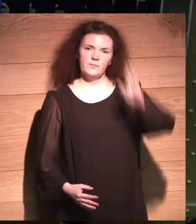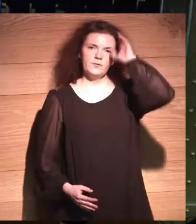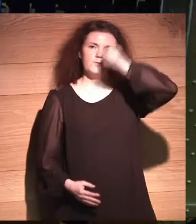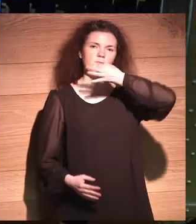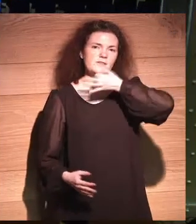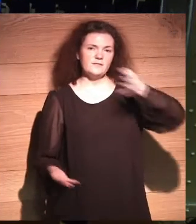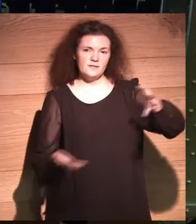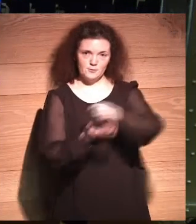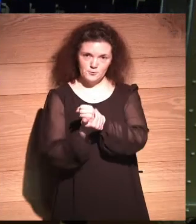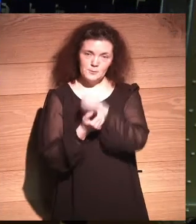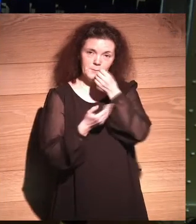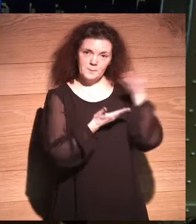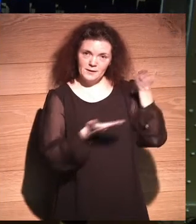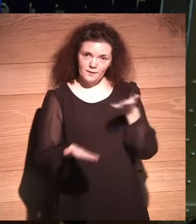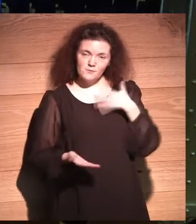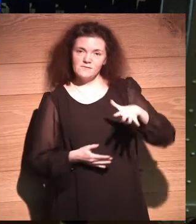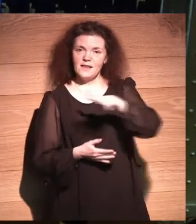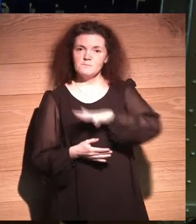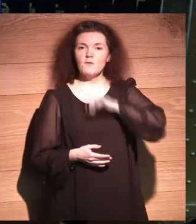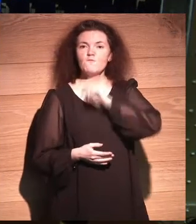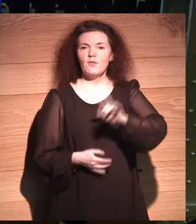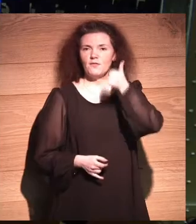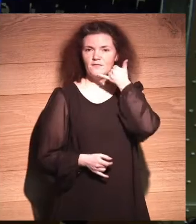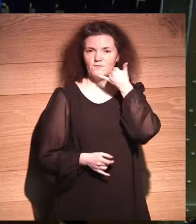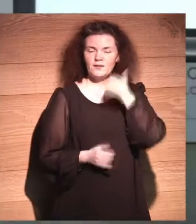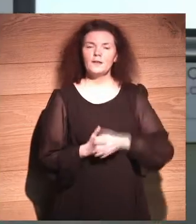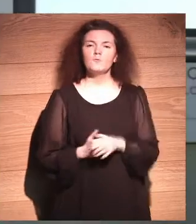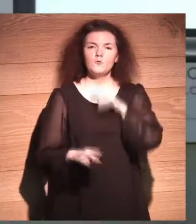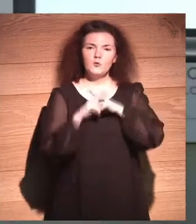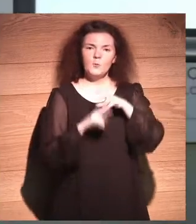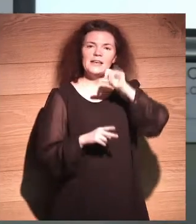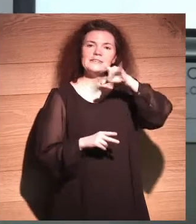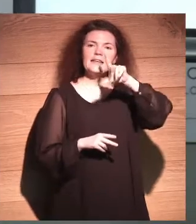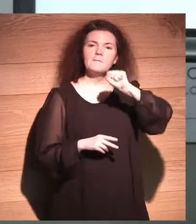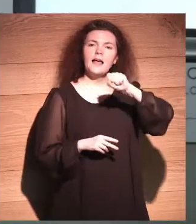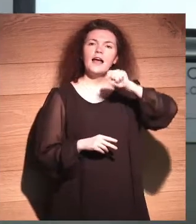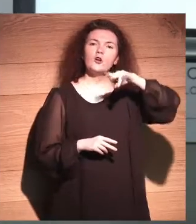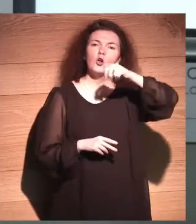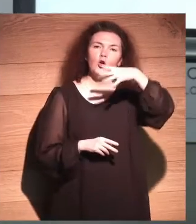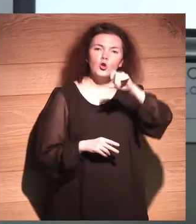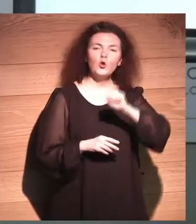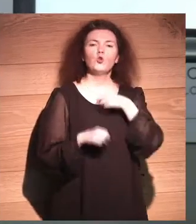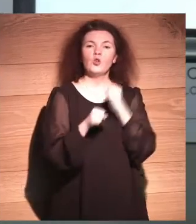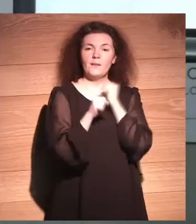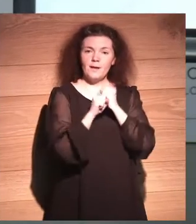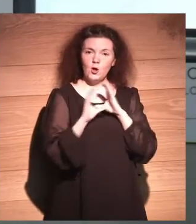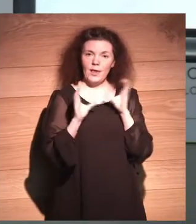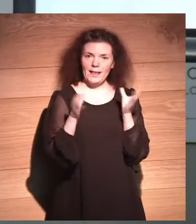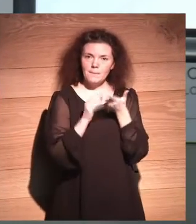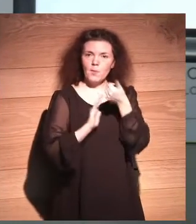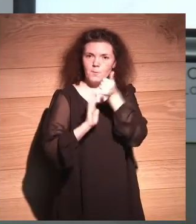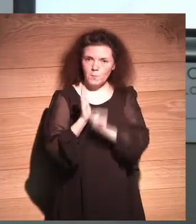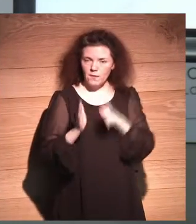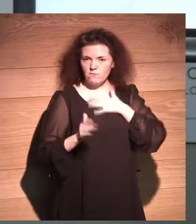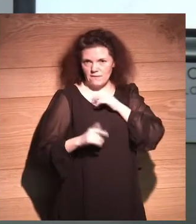Hola, buenas tardes a Good evening and welcome to this Fundación Telefónica space. I'm Silvia Arroyo. I